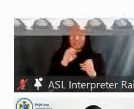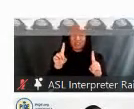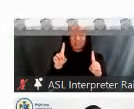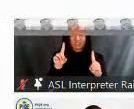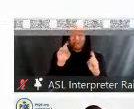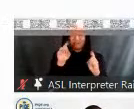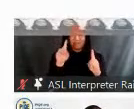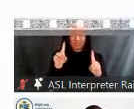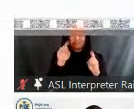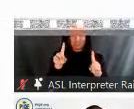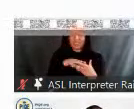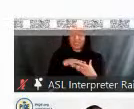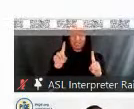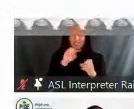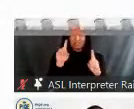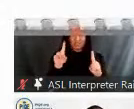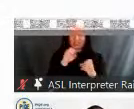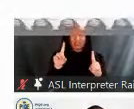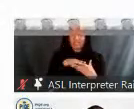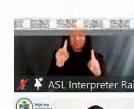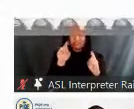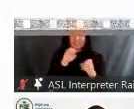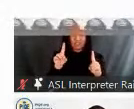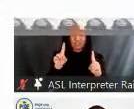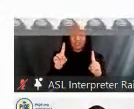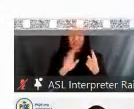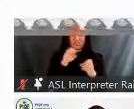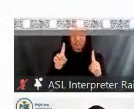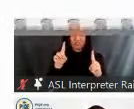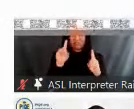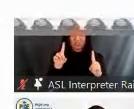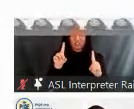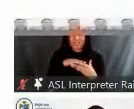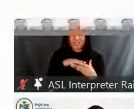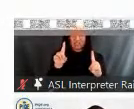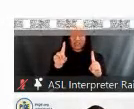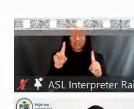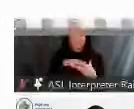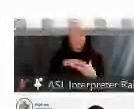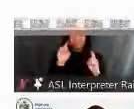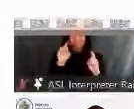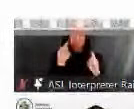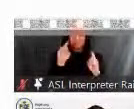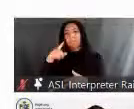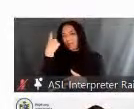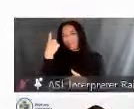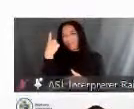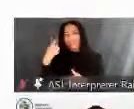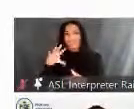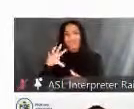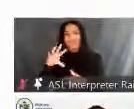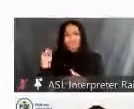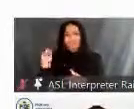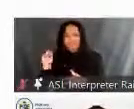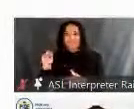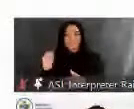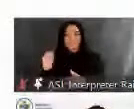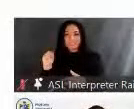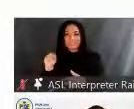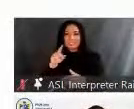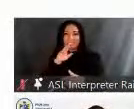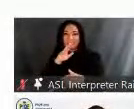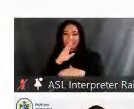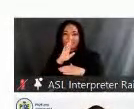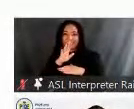Mixtec Indigenous community, and the Black African American English-speaking community. 40